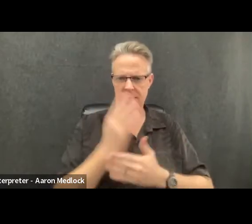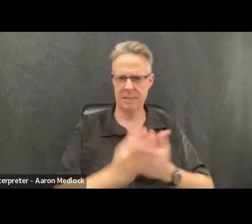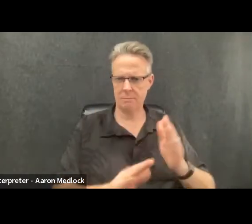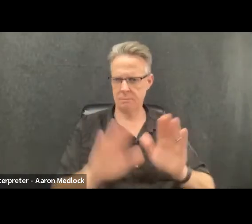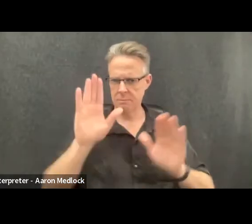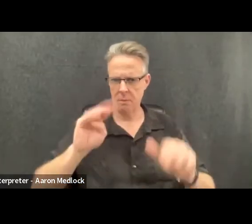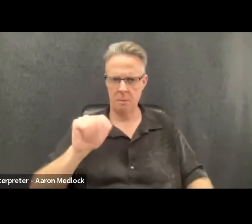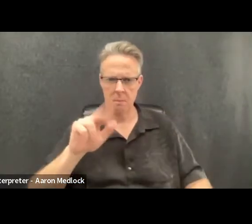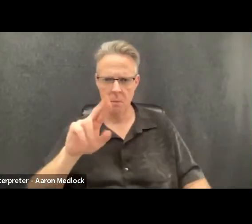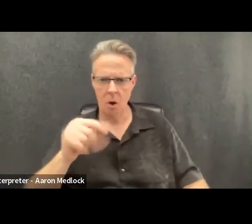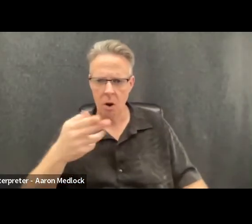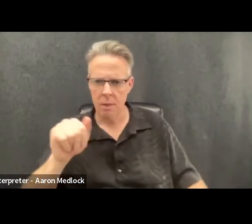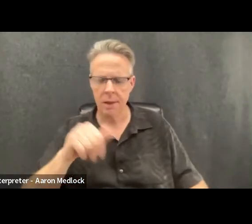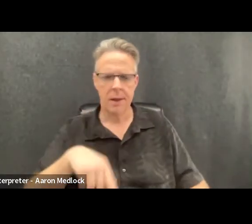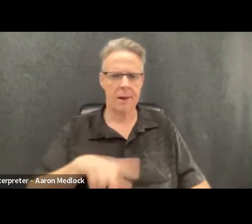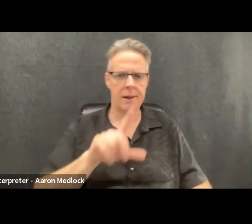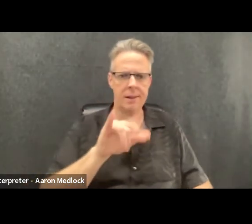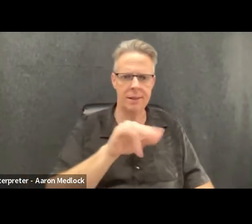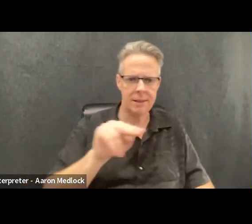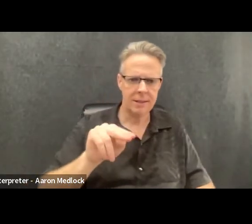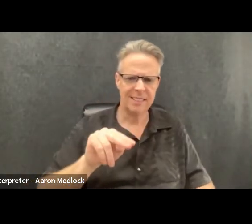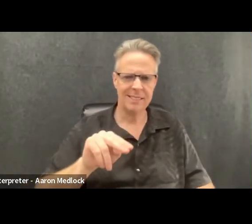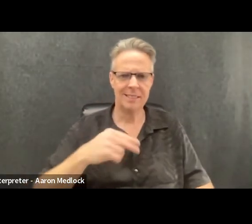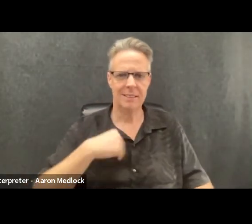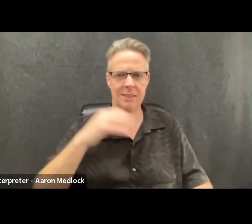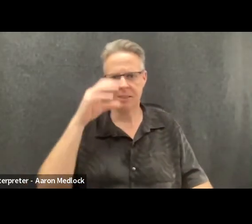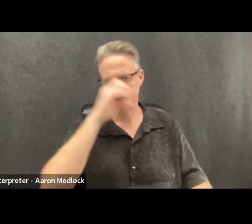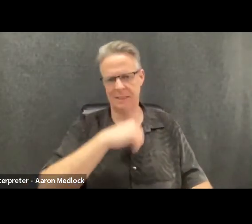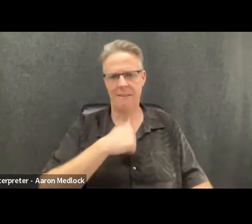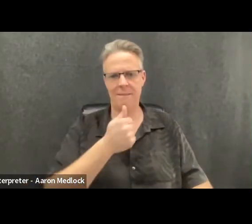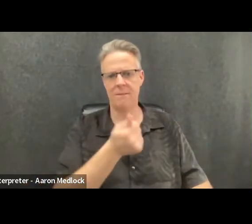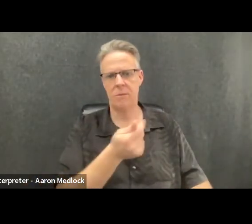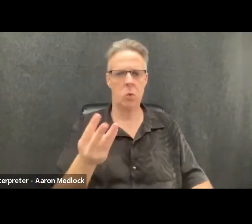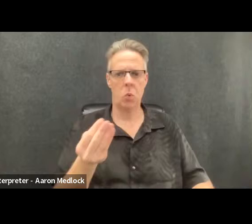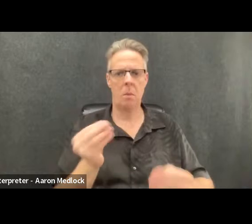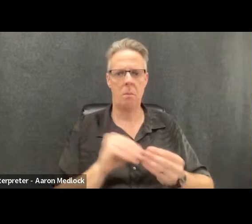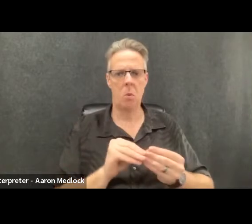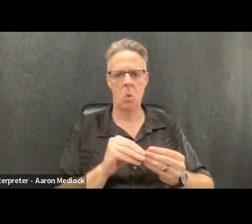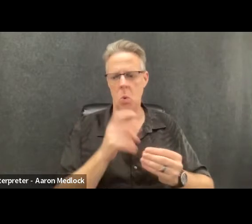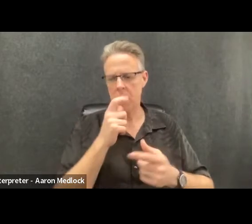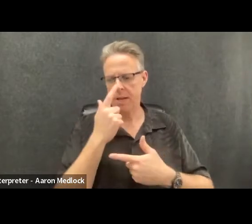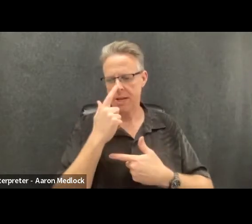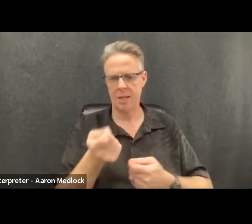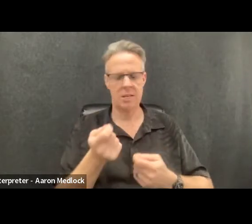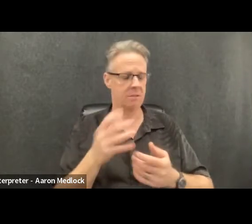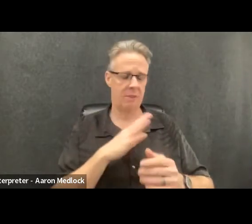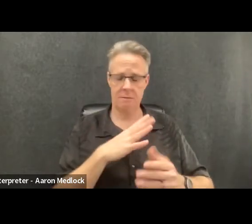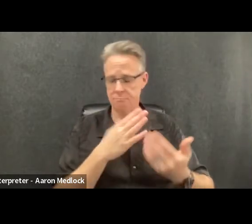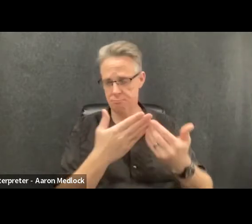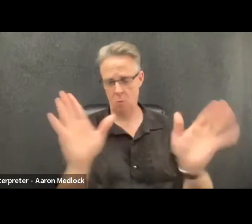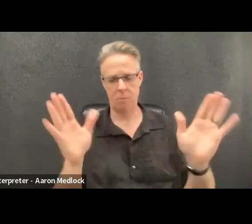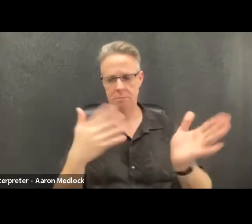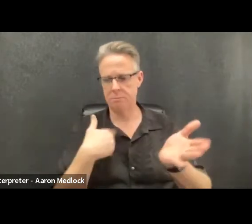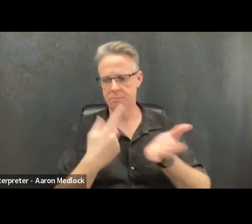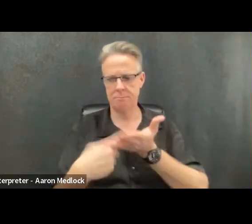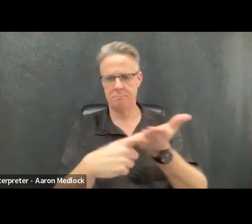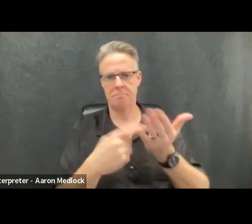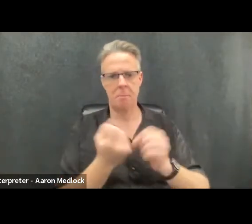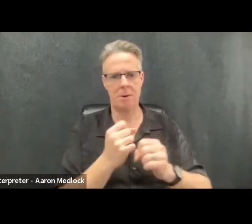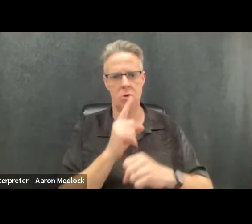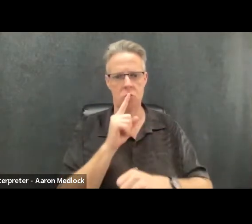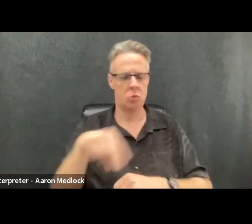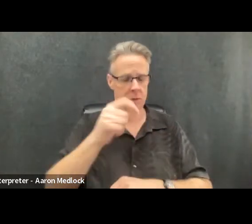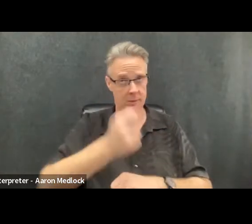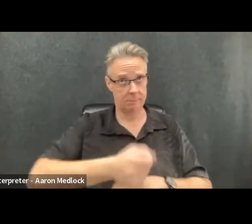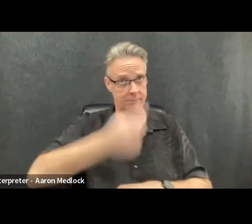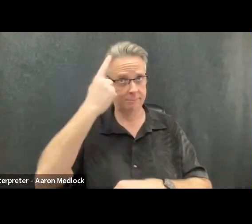and Lynn, and I suspect there'll be a few others that may be interested. So this is an open invitation. We want to make sure everyone understands